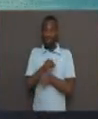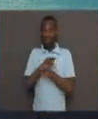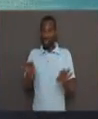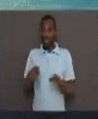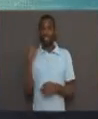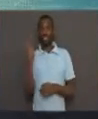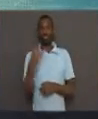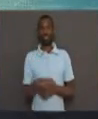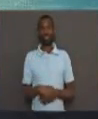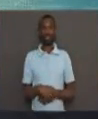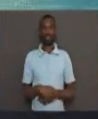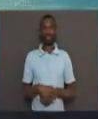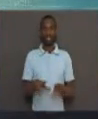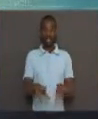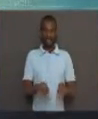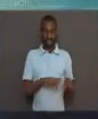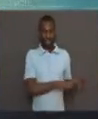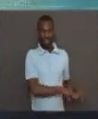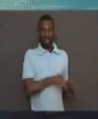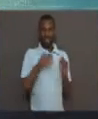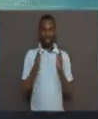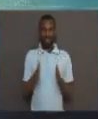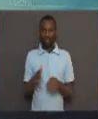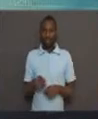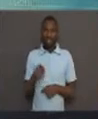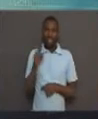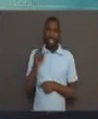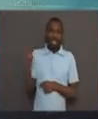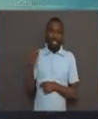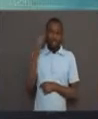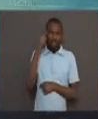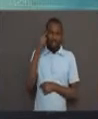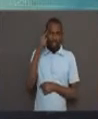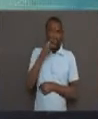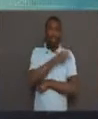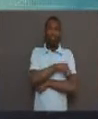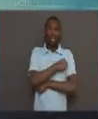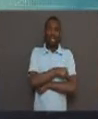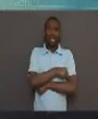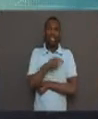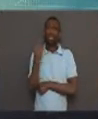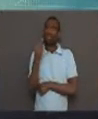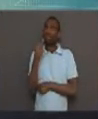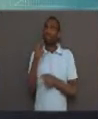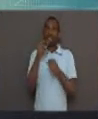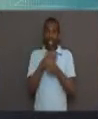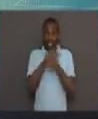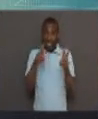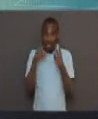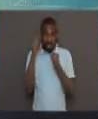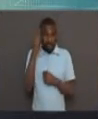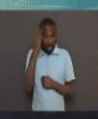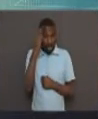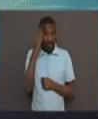Students, can you think of any medical uses for radiation? Please write down